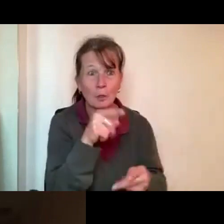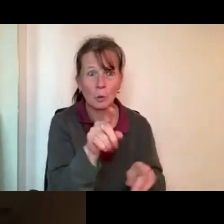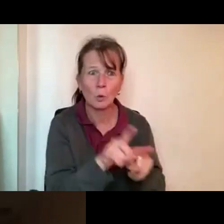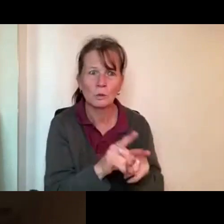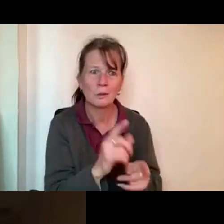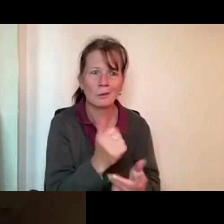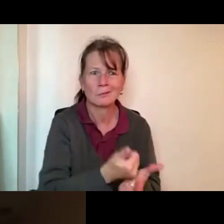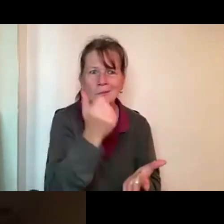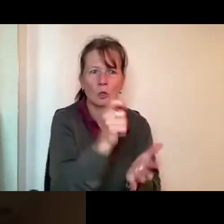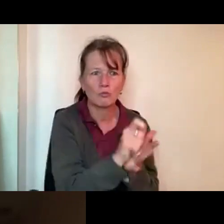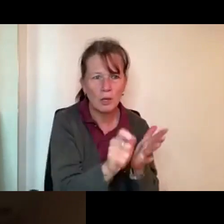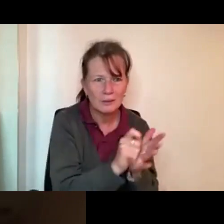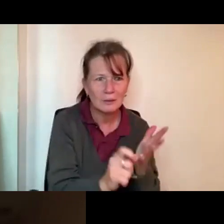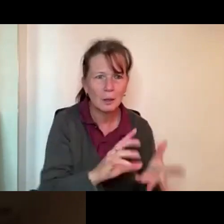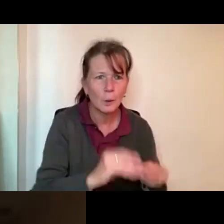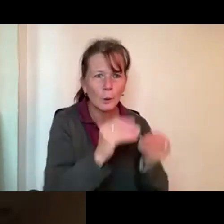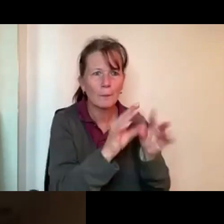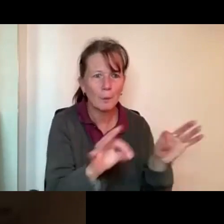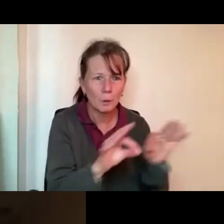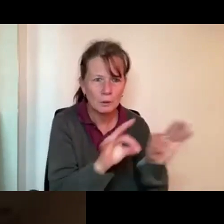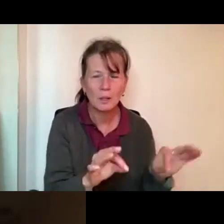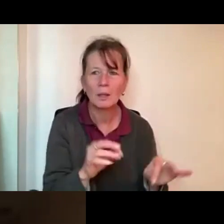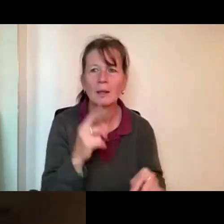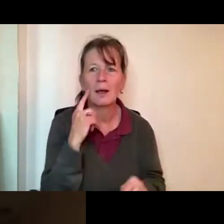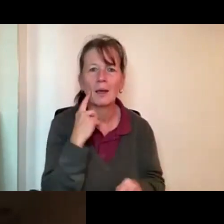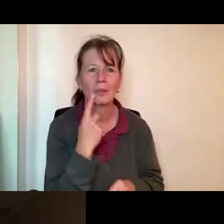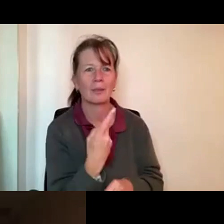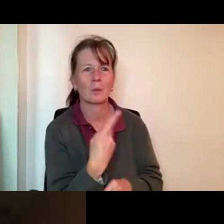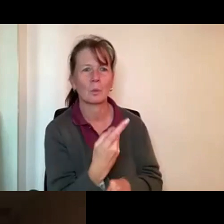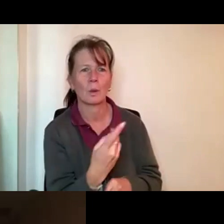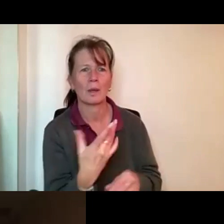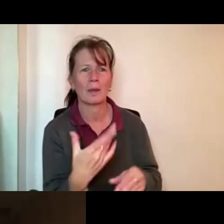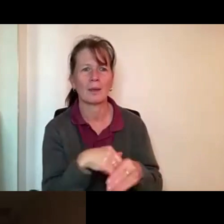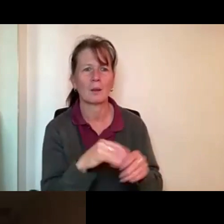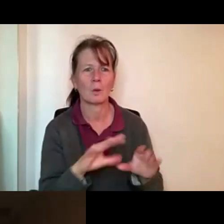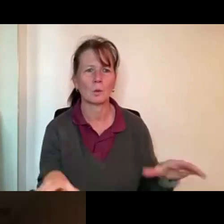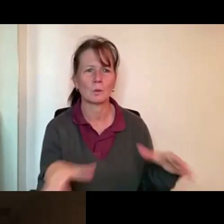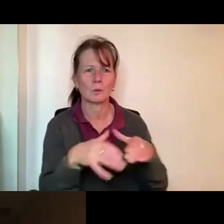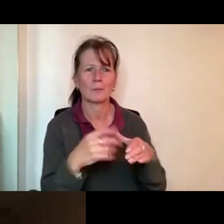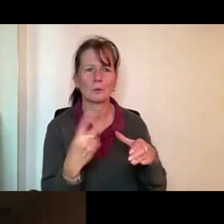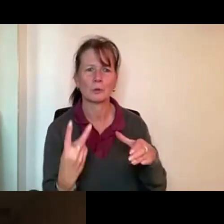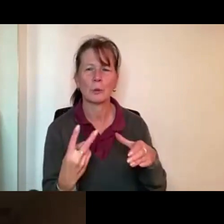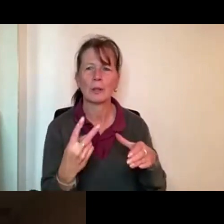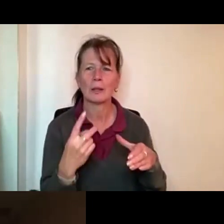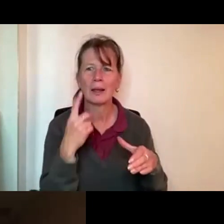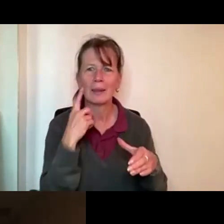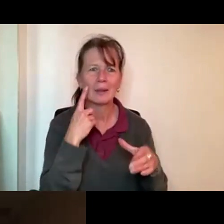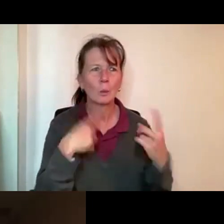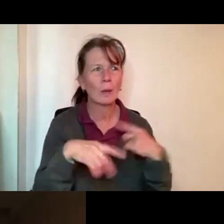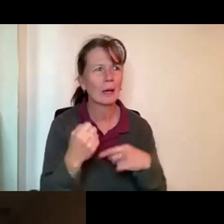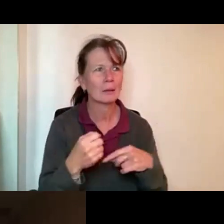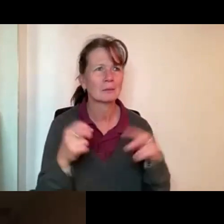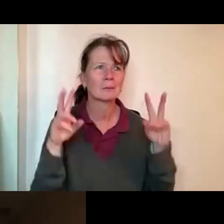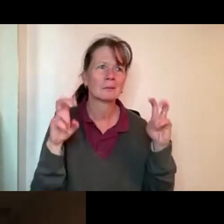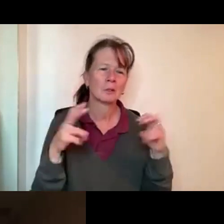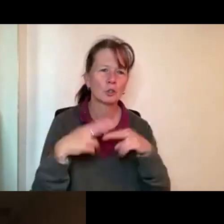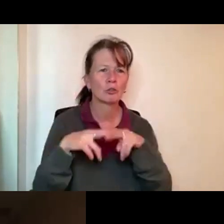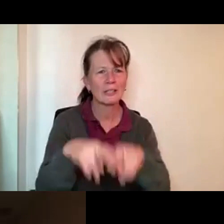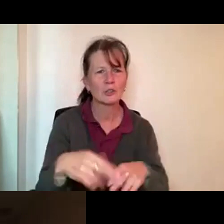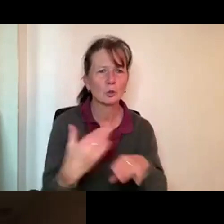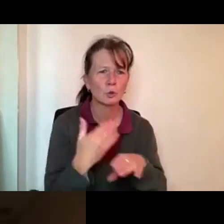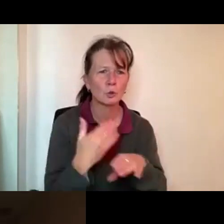And I think, were within the ensemble two of the people who did have those sort of additional jobs, rather than being like